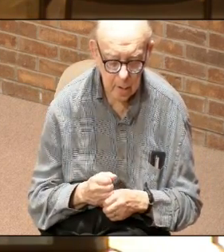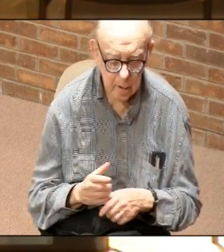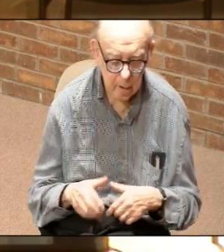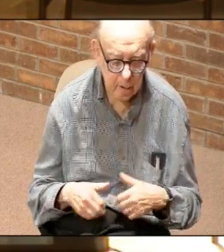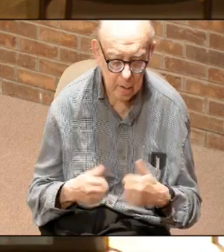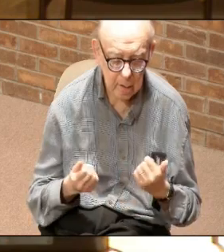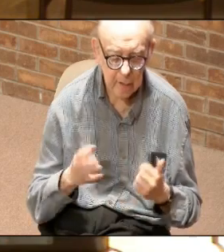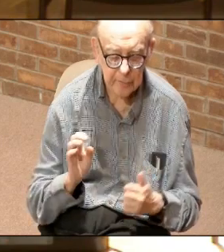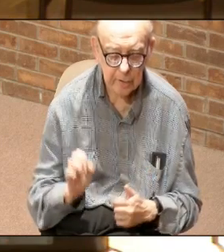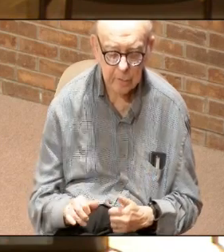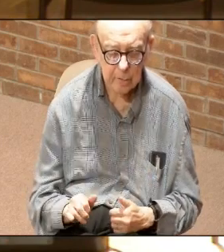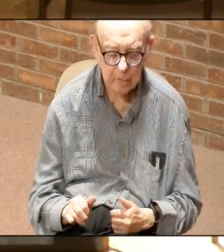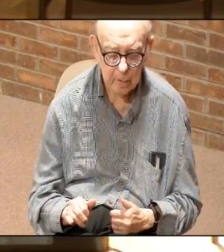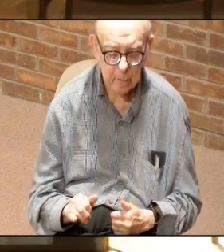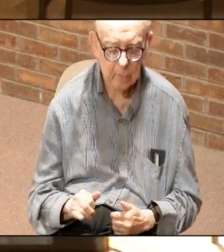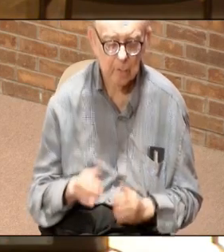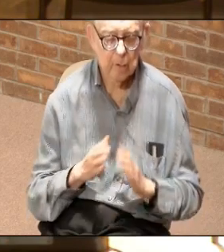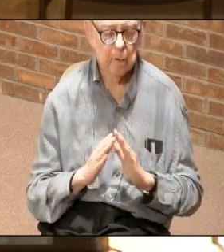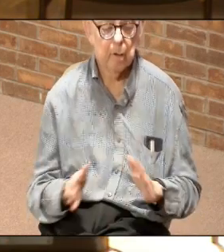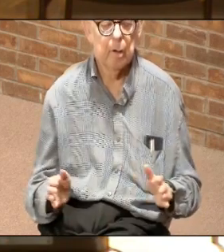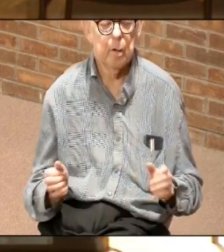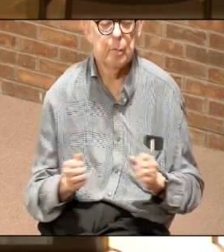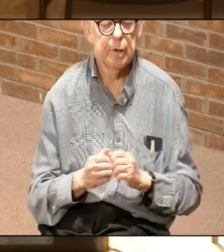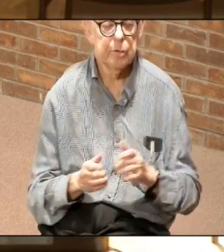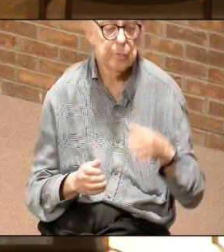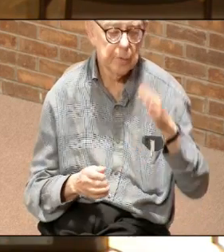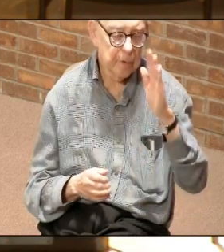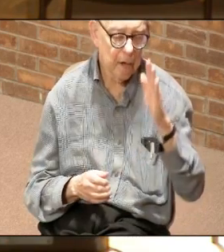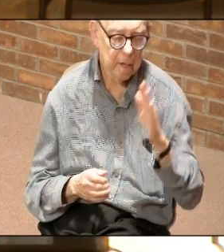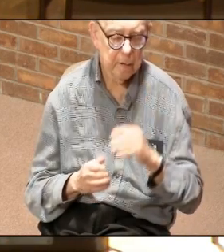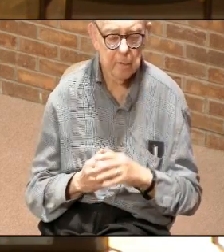life eternal and peace with God.